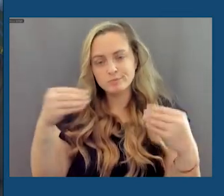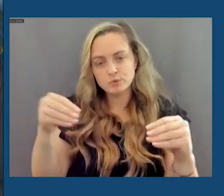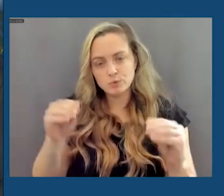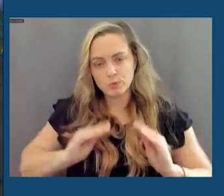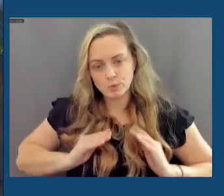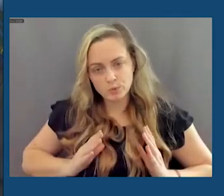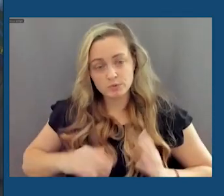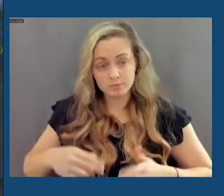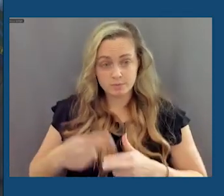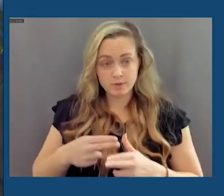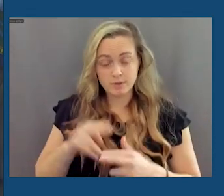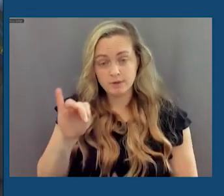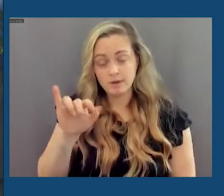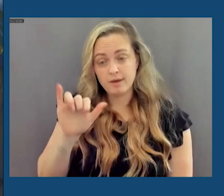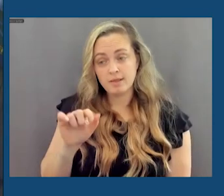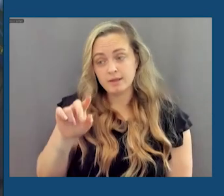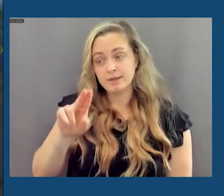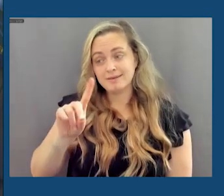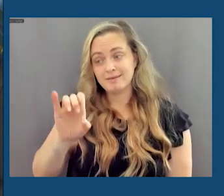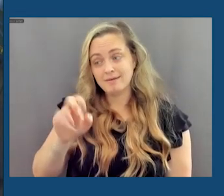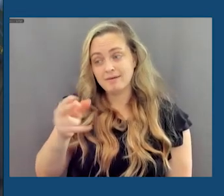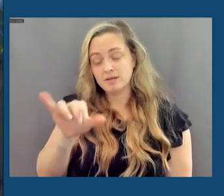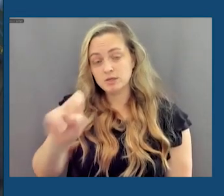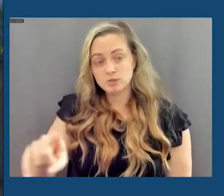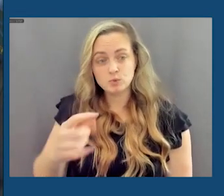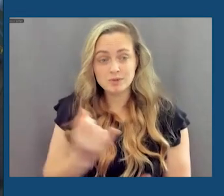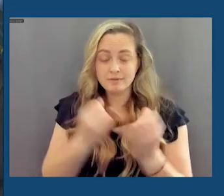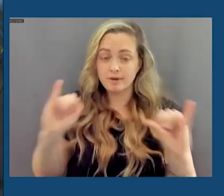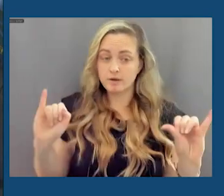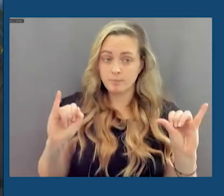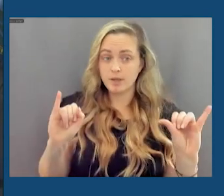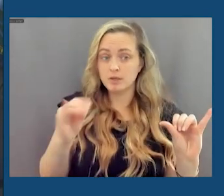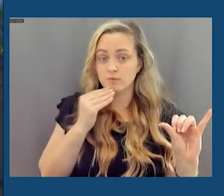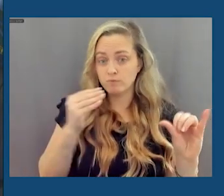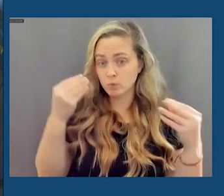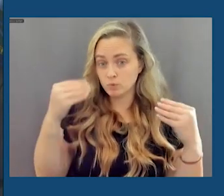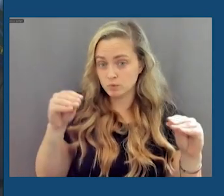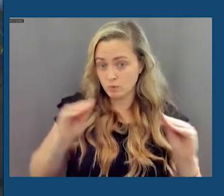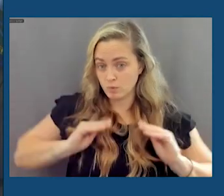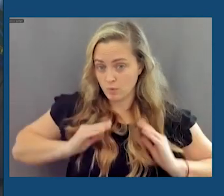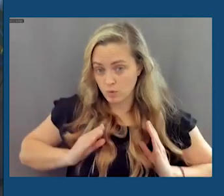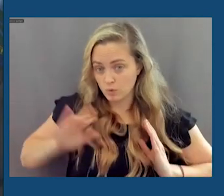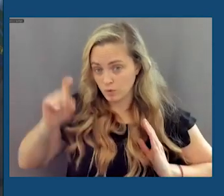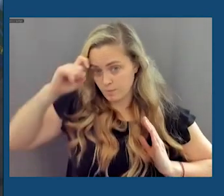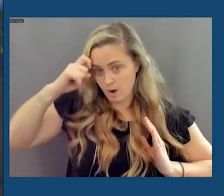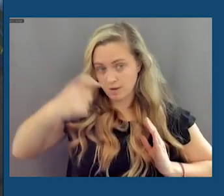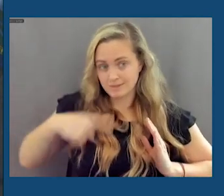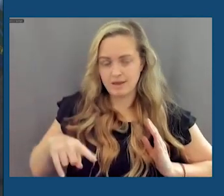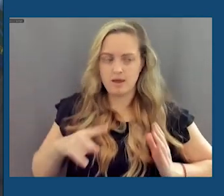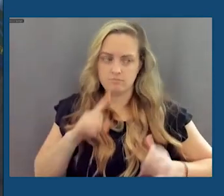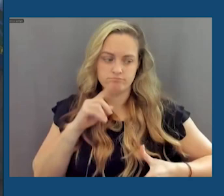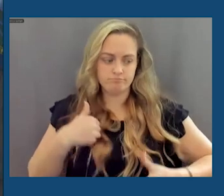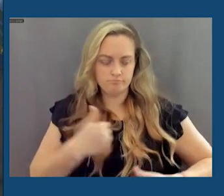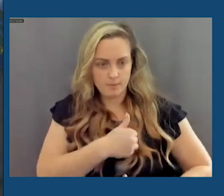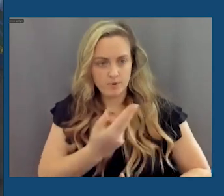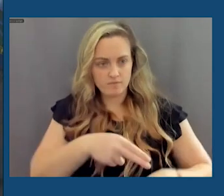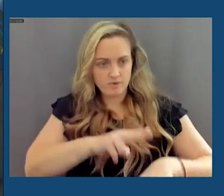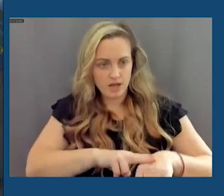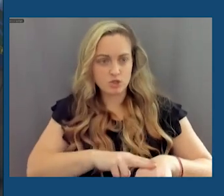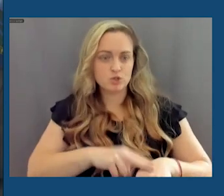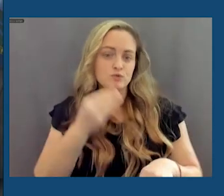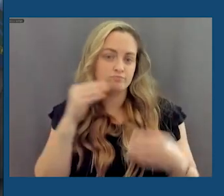name is Nayeli De Jesus. I am an independent supermarket owner in the Bronx, as well as an executive member of the National Supermarket